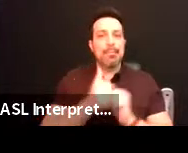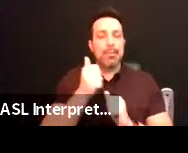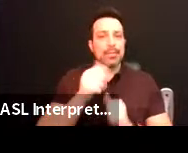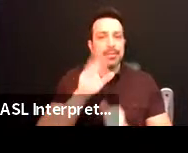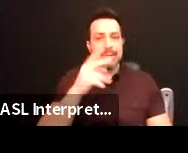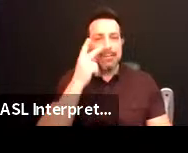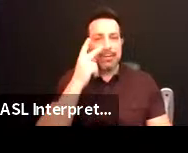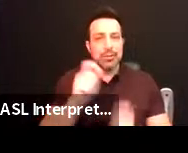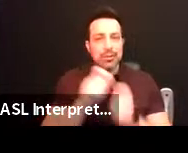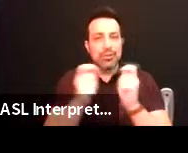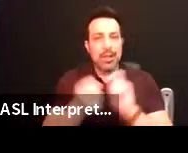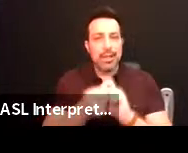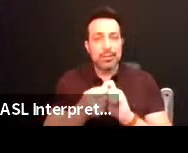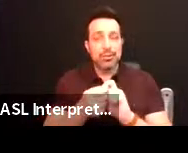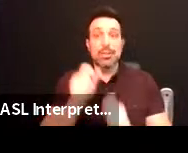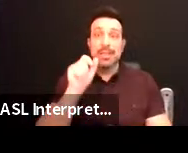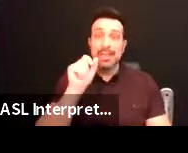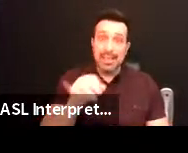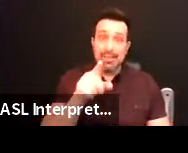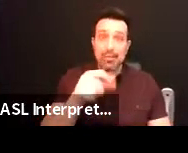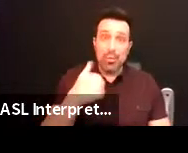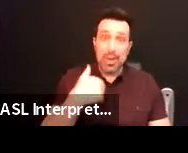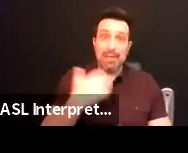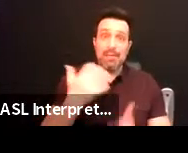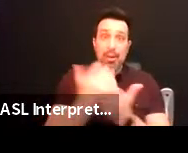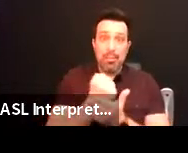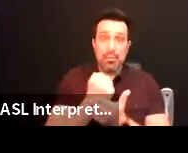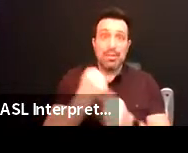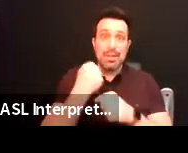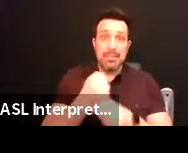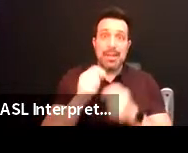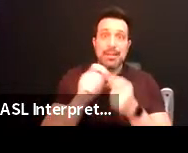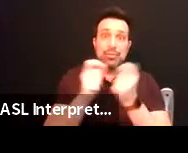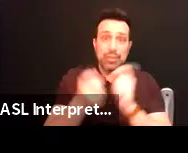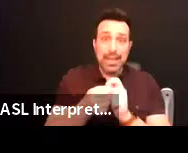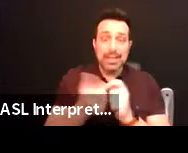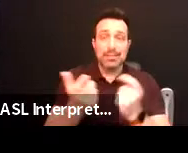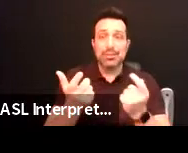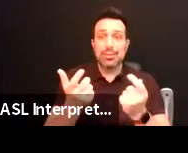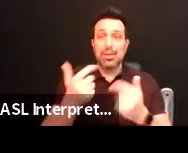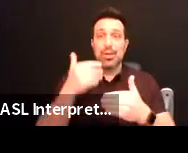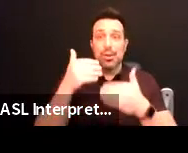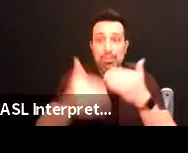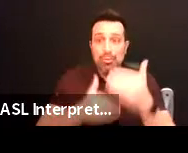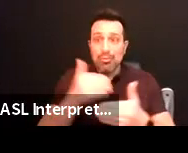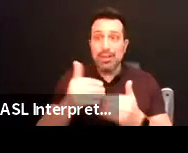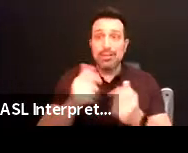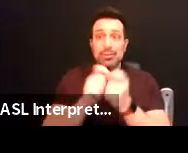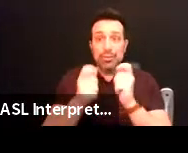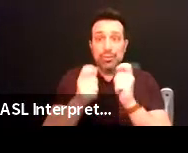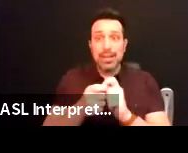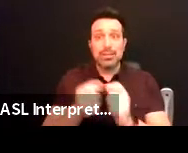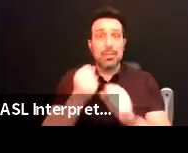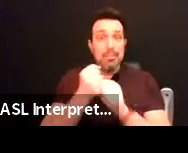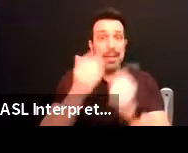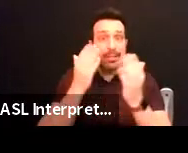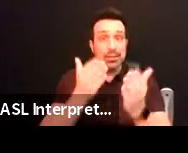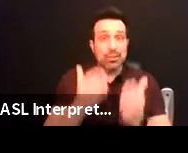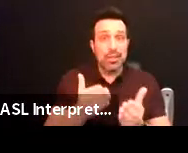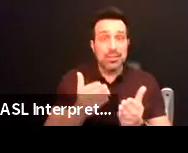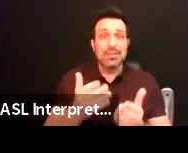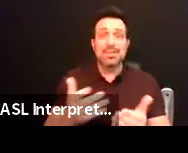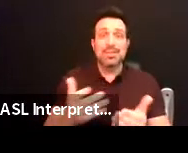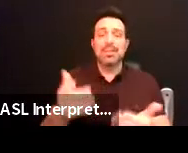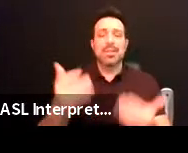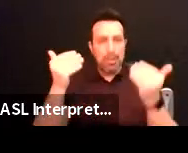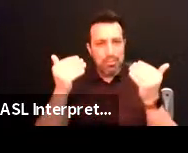actual change. If you have the opportunity to actually make change, to progress change and make those suggestions, press